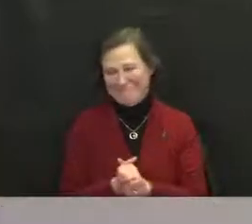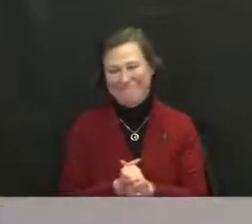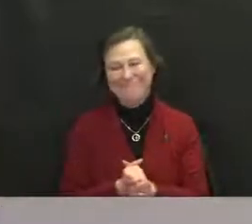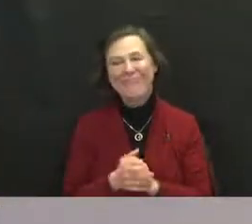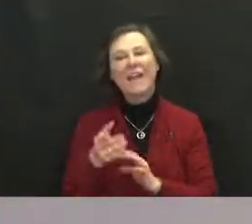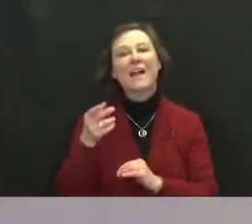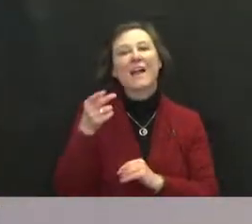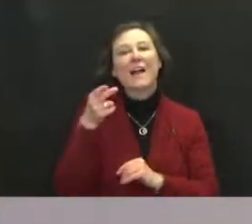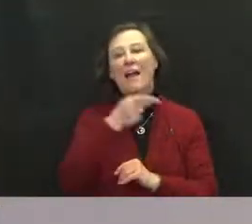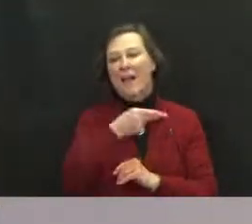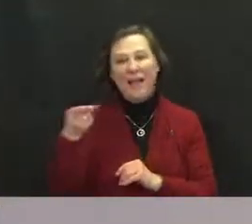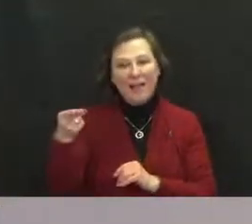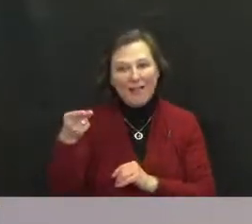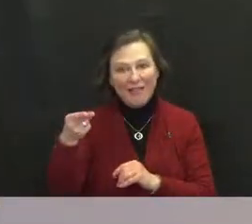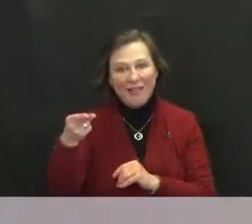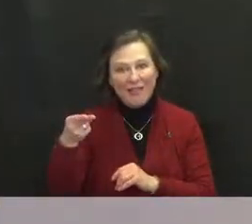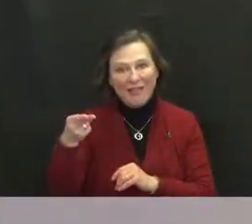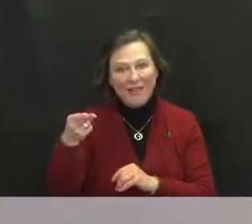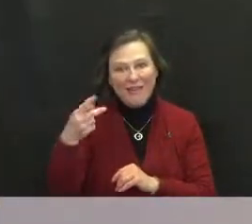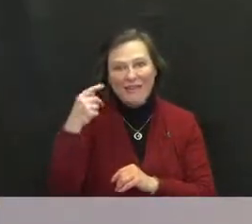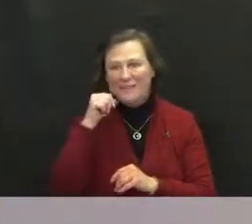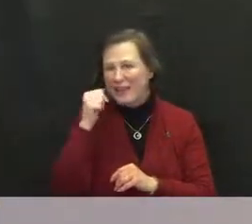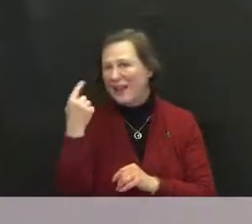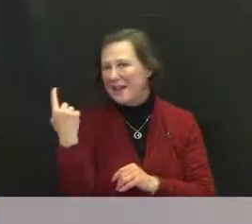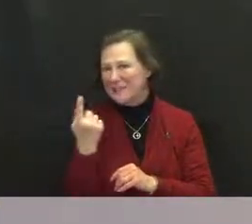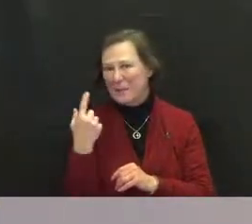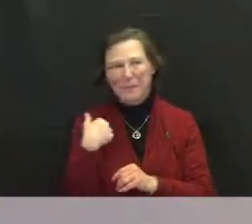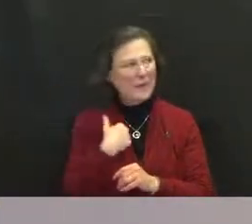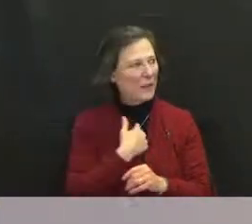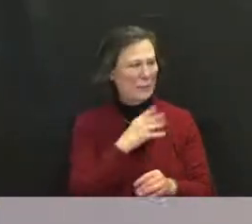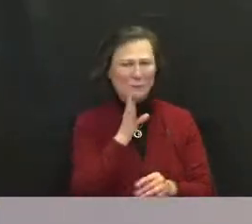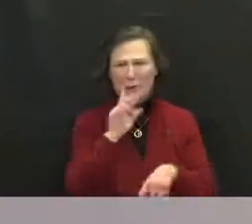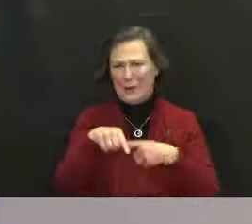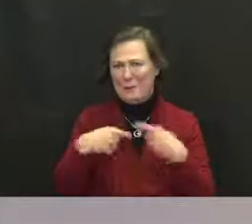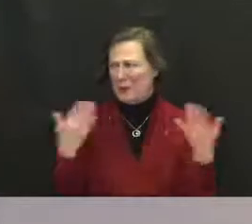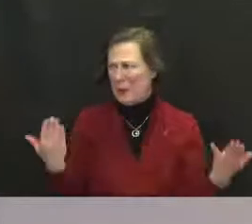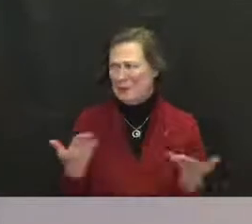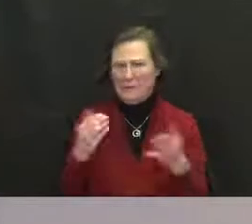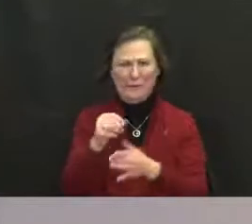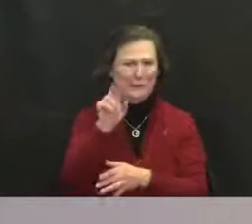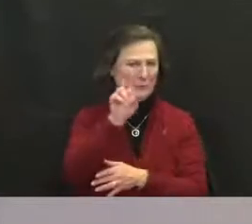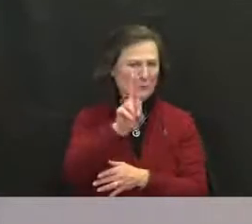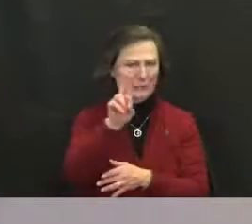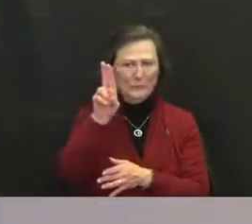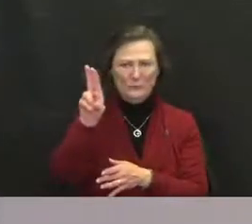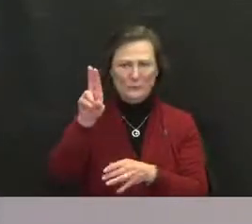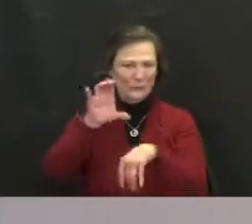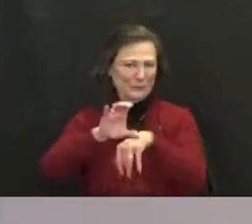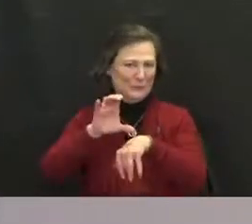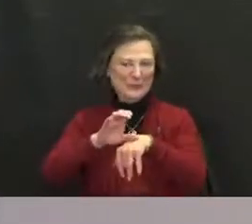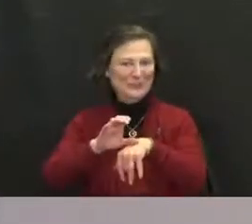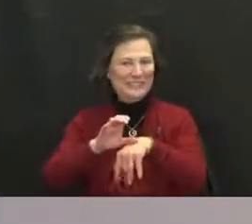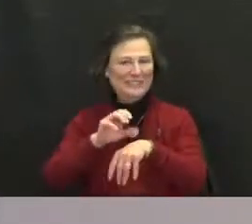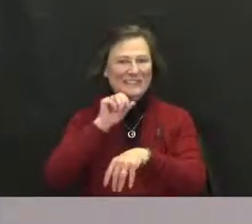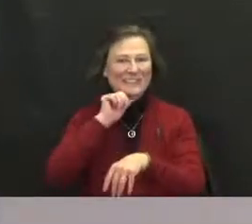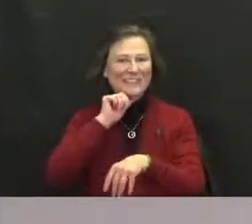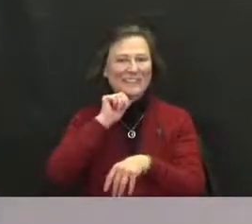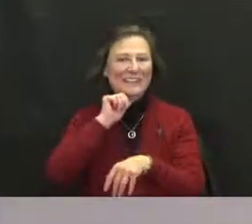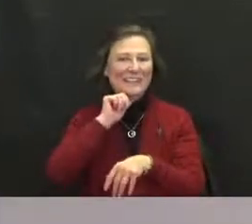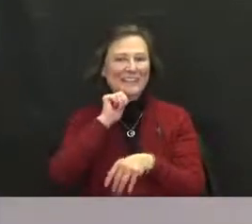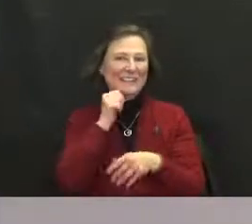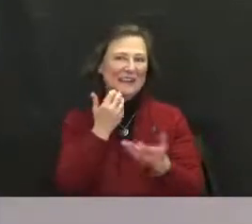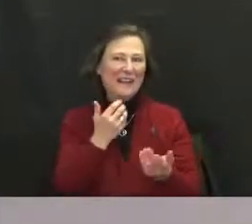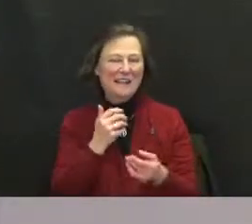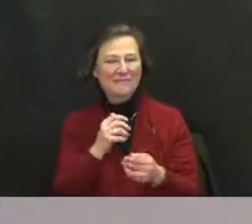Hell is not something we talk about a lot in a Unitarian Universalist congregation. It's not a very